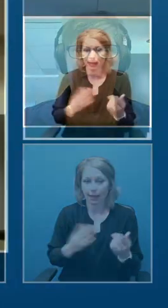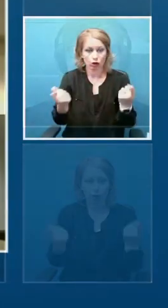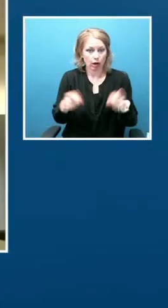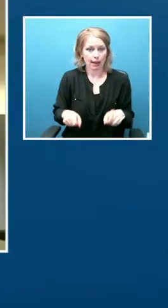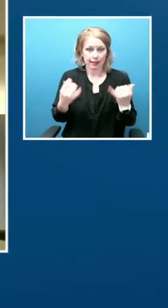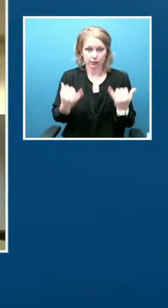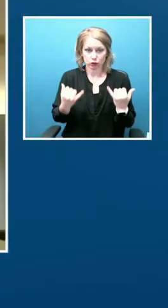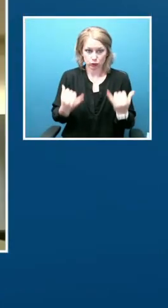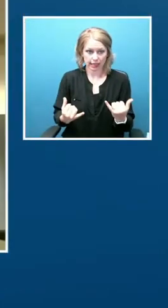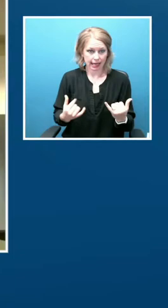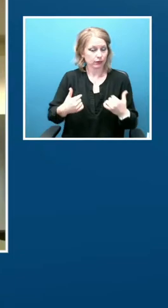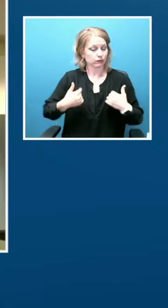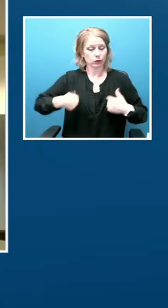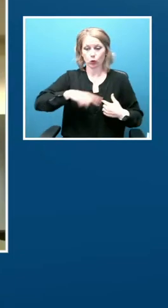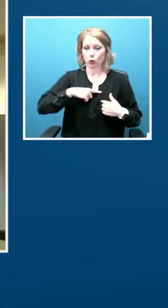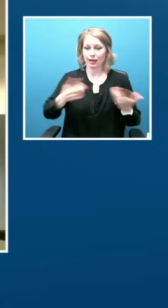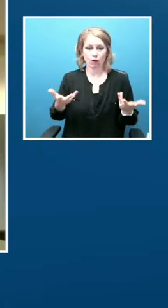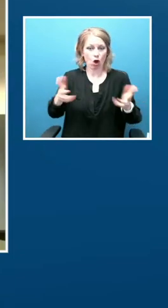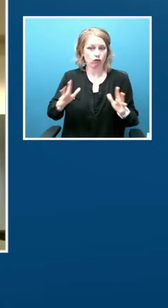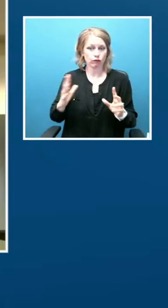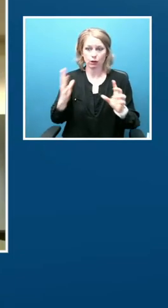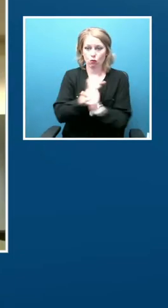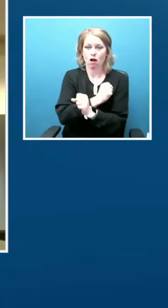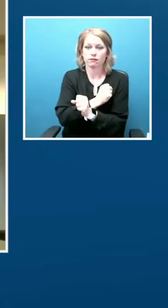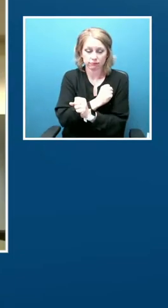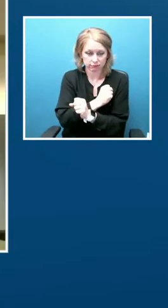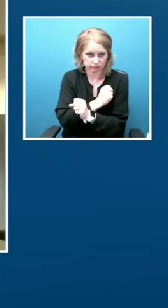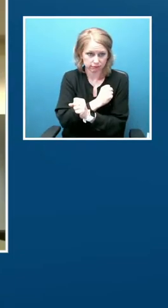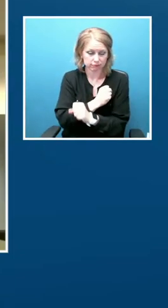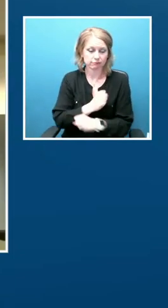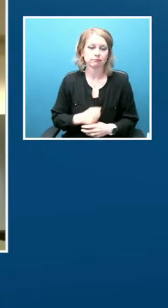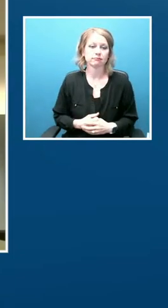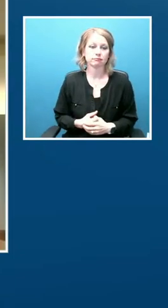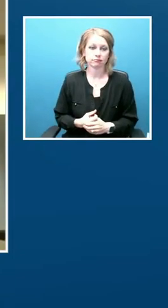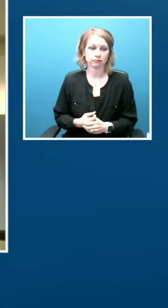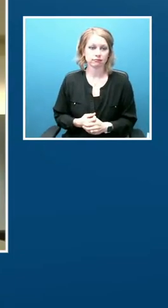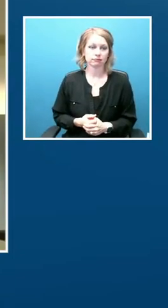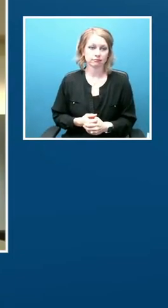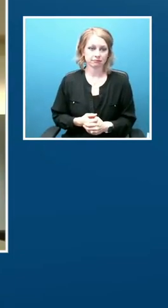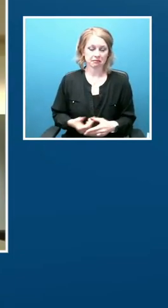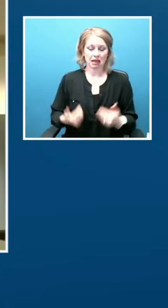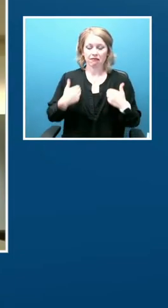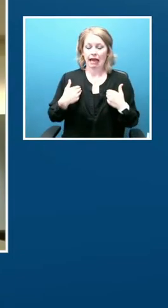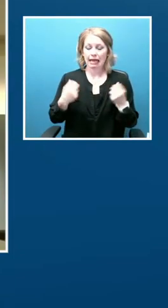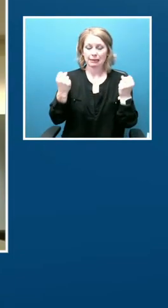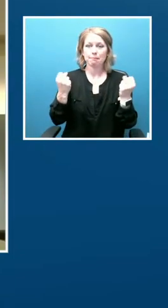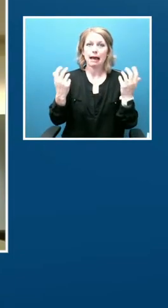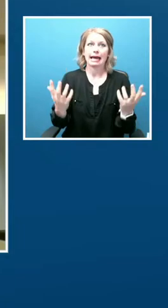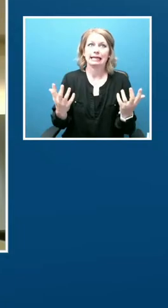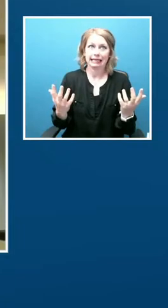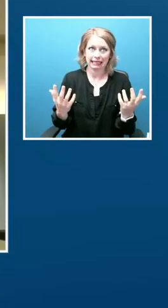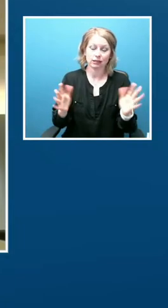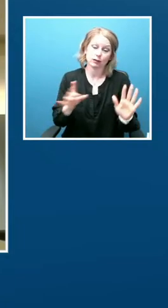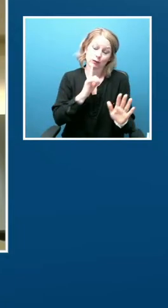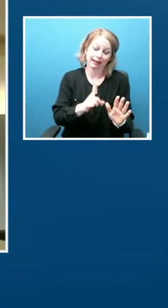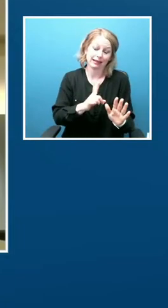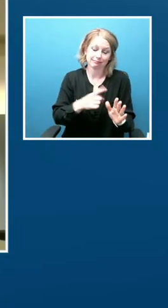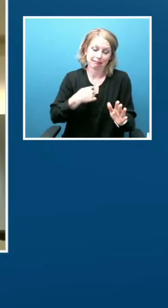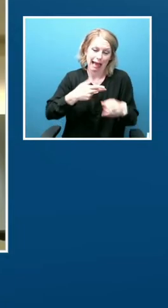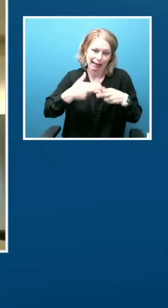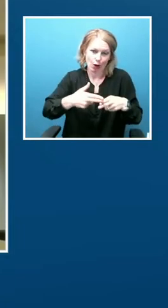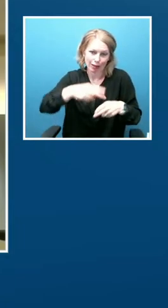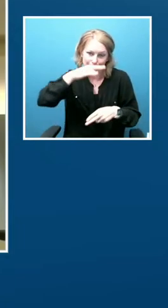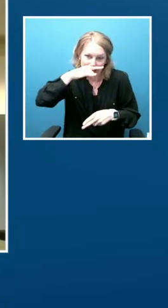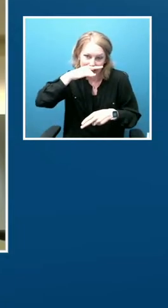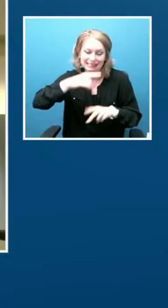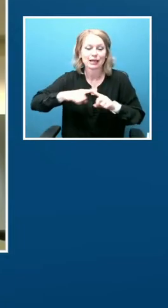already won. I've had a number of, I call them kids, calling up asking how to participate